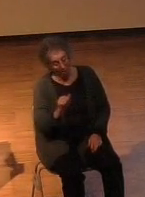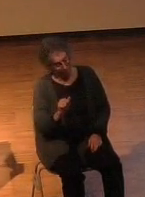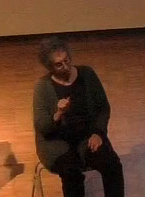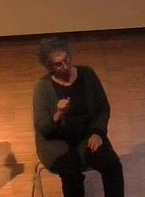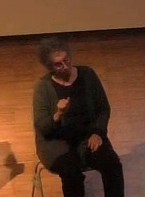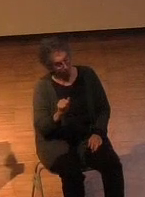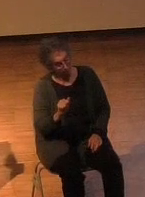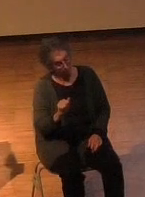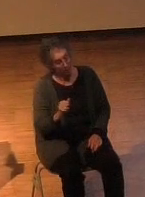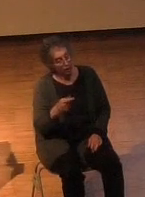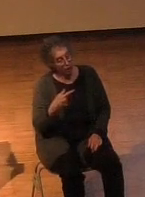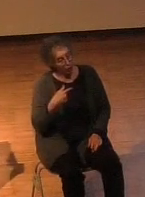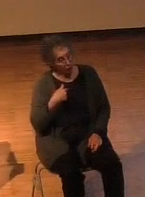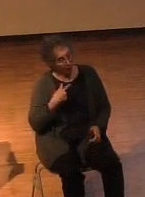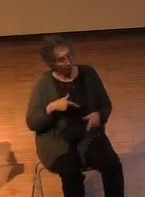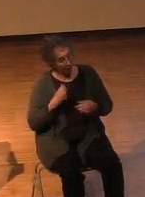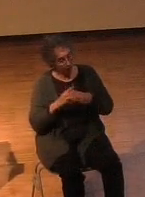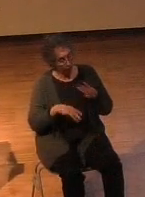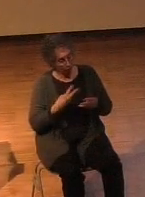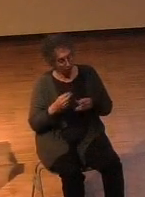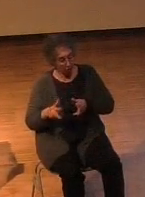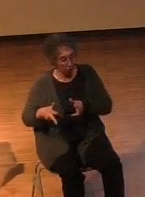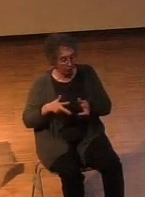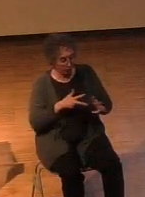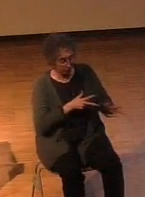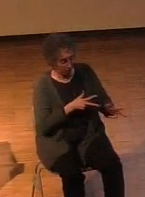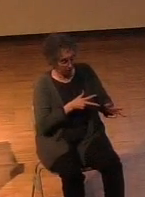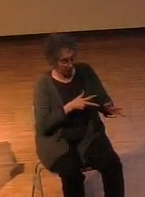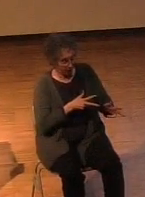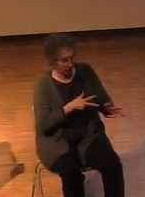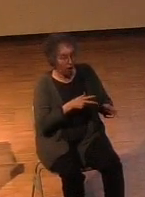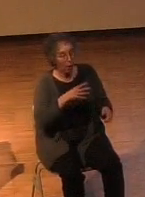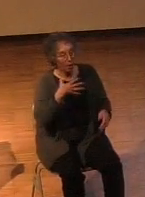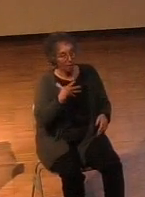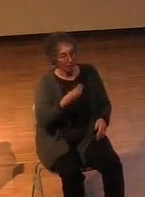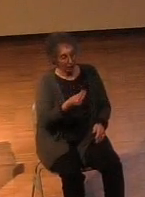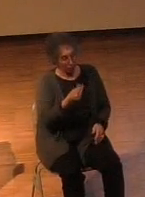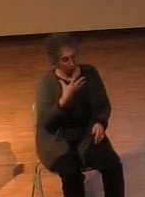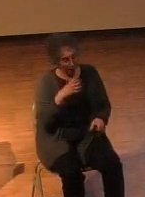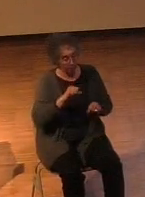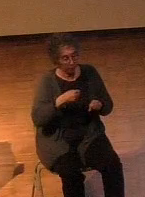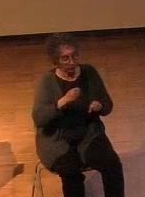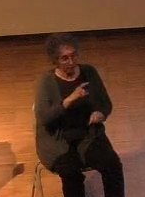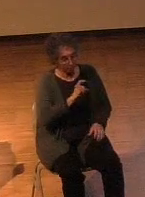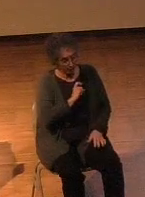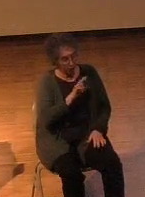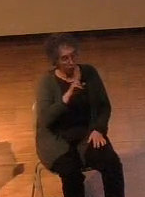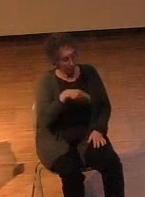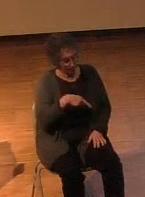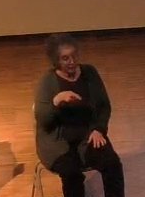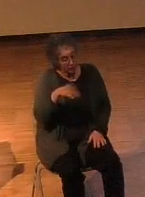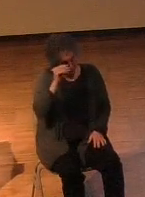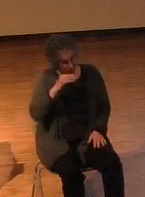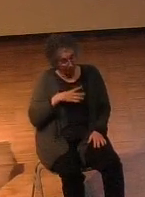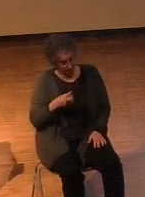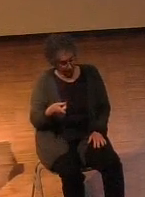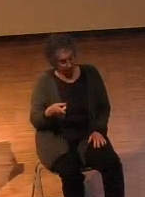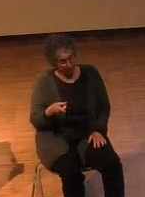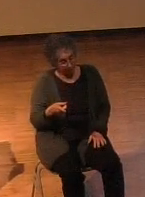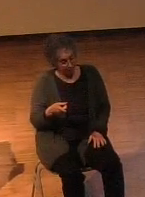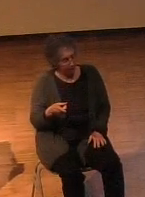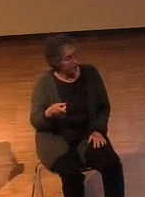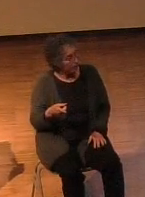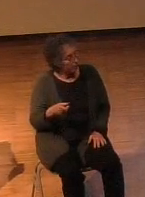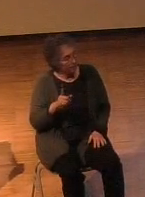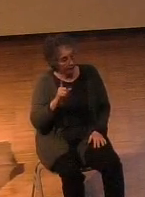where I was pulled over by a white motorcycle policeman in Rohnert Park. He was male. And I